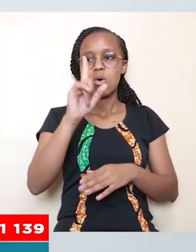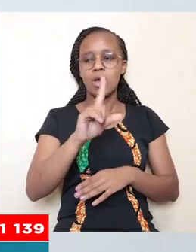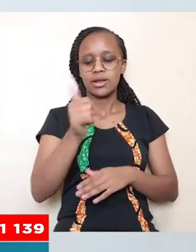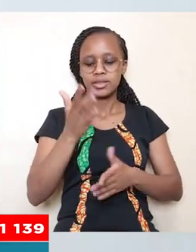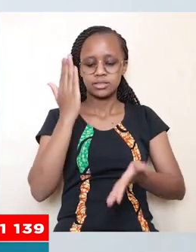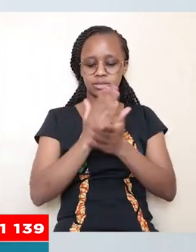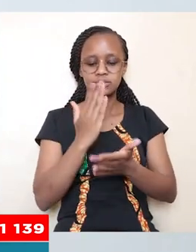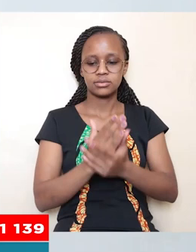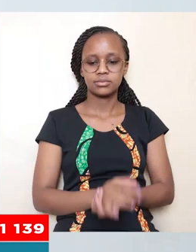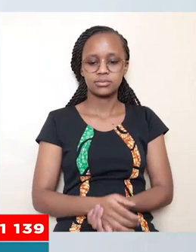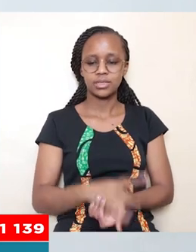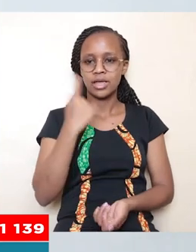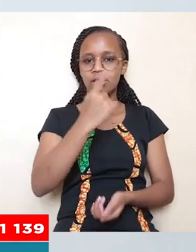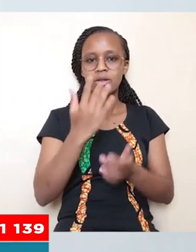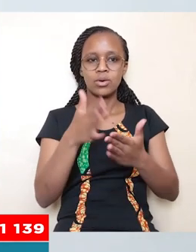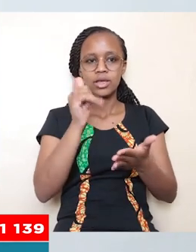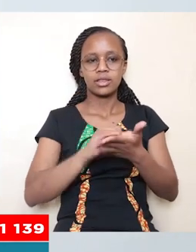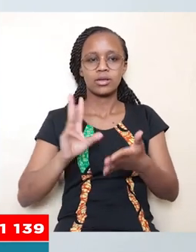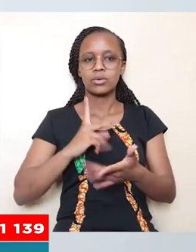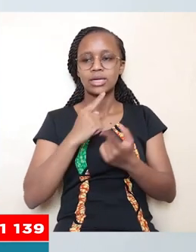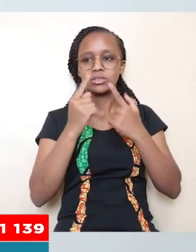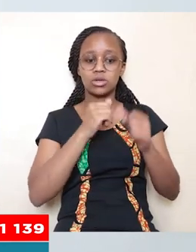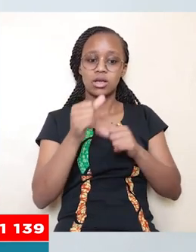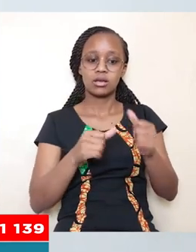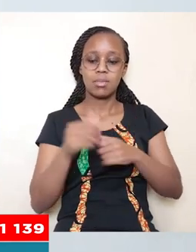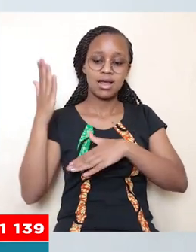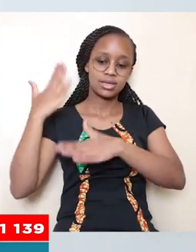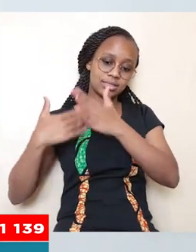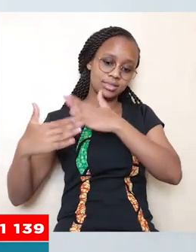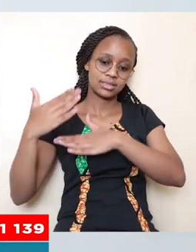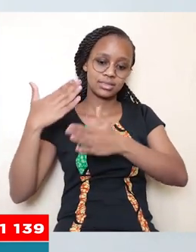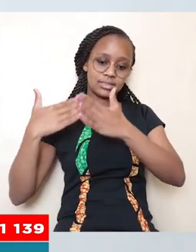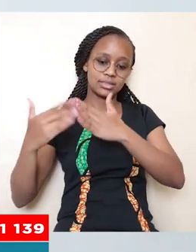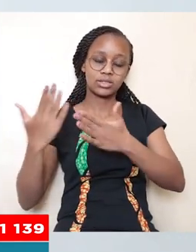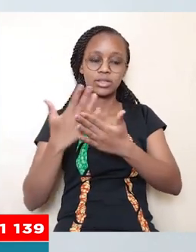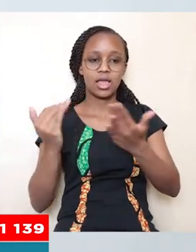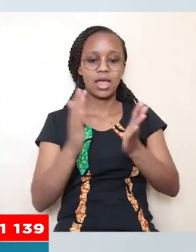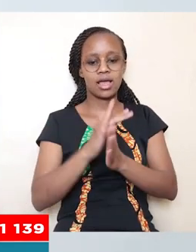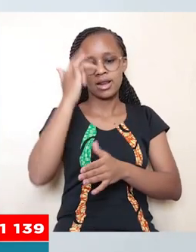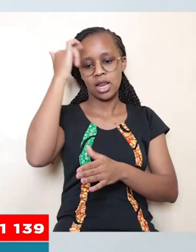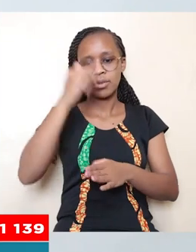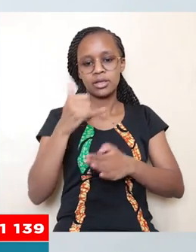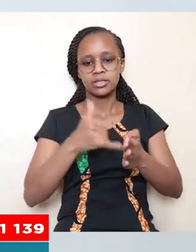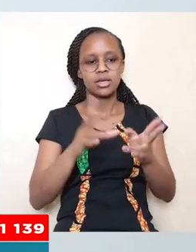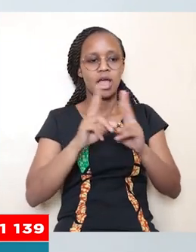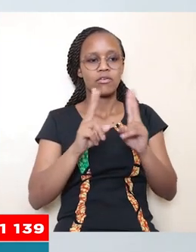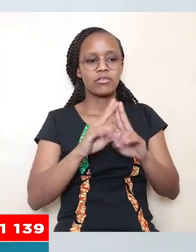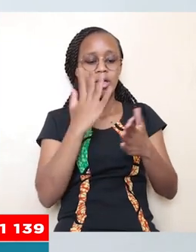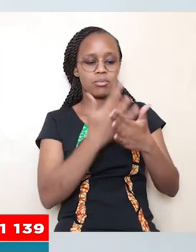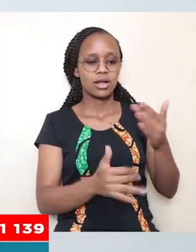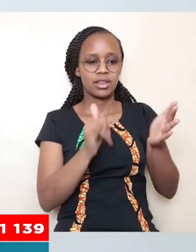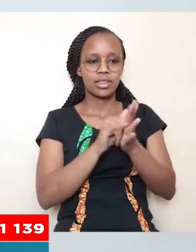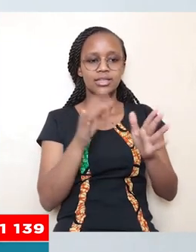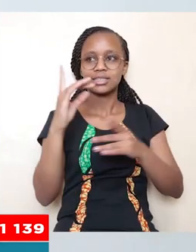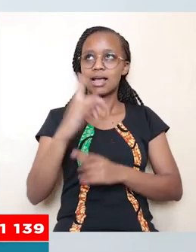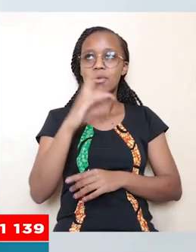truth? The only way that we can talk about generational dysfunction, remember it is the blood that